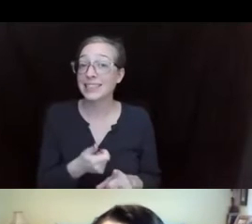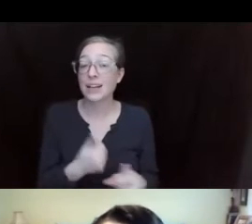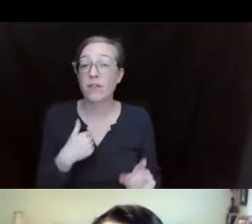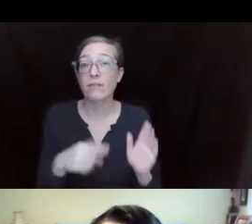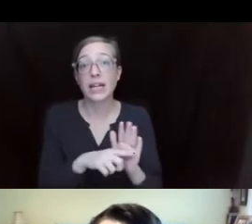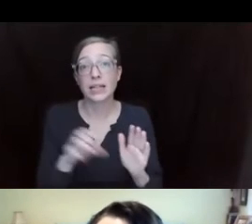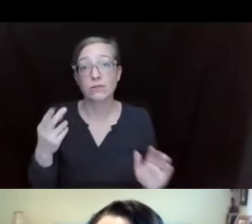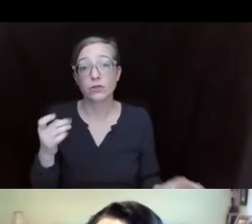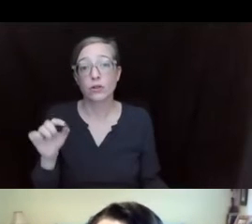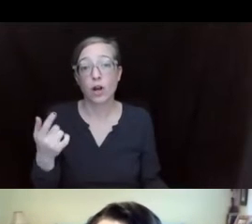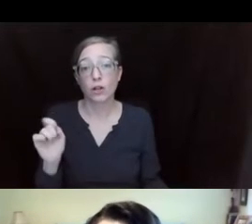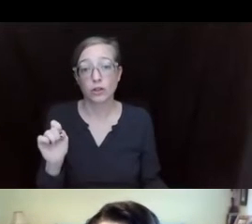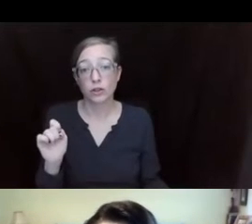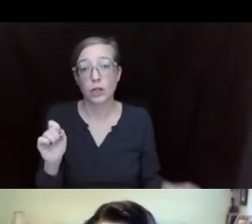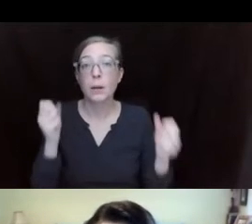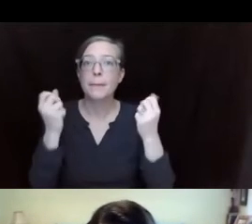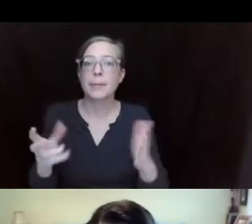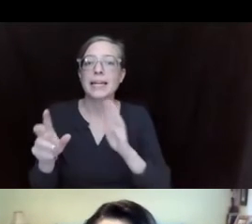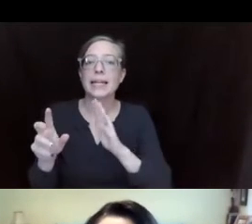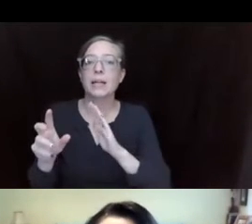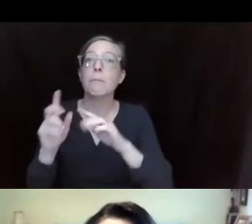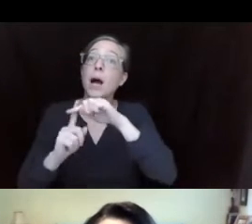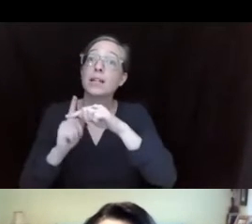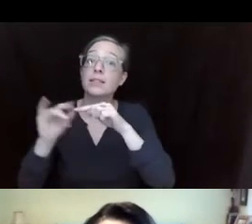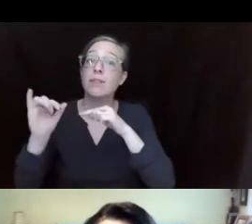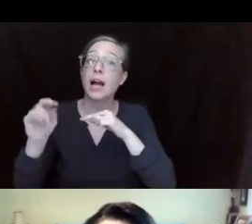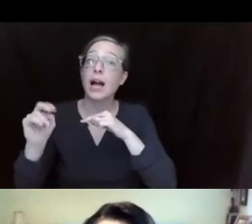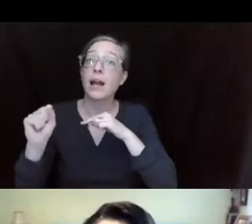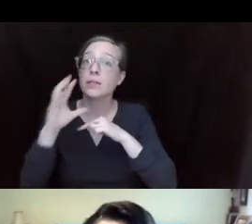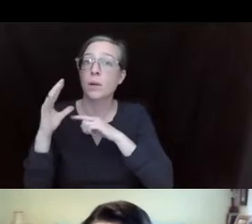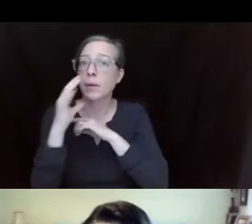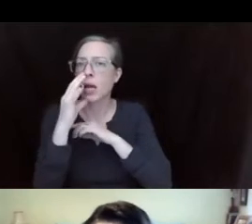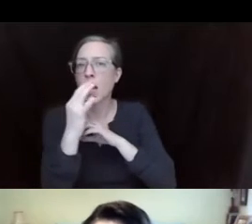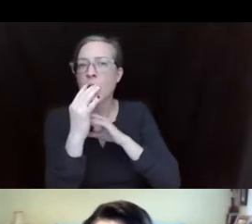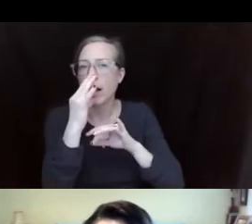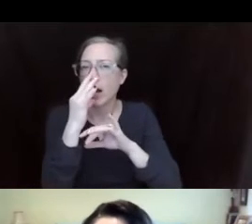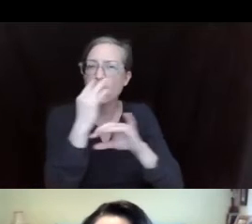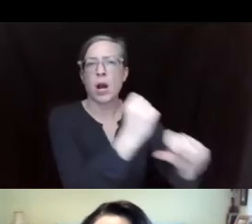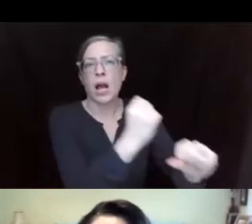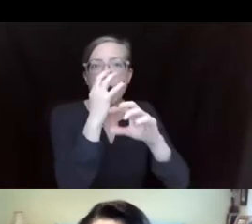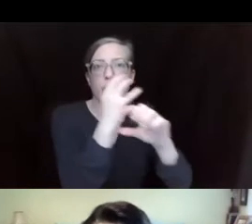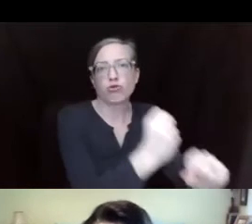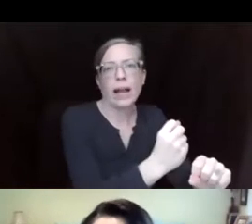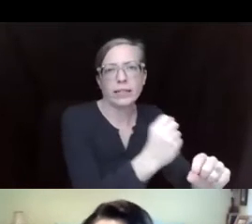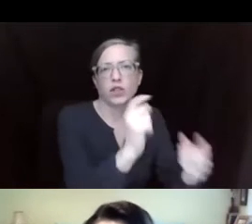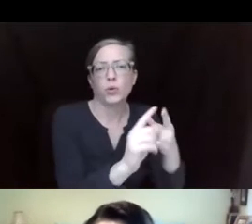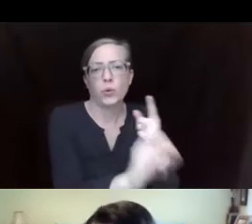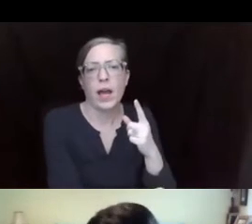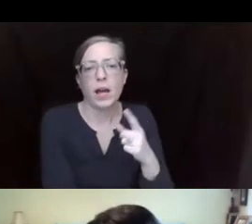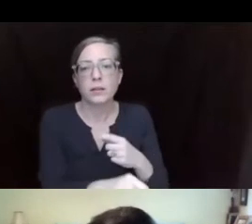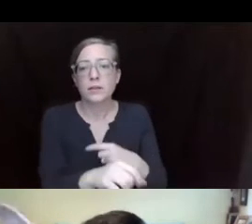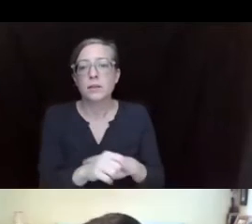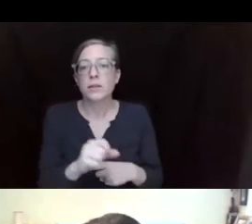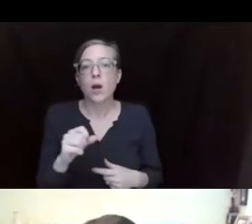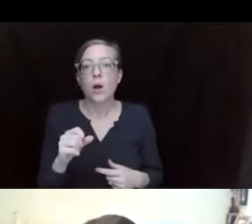of positive ions are going to be attracted to the surface. Now let's think that we are in a microchannel. Imagine, for example, the room that you are in. If you're in a